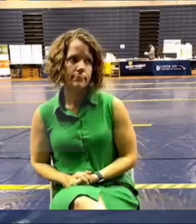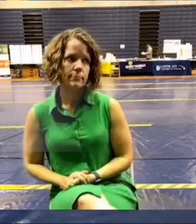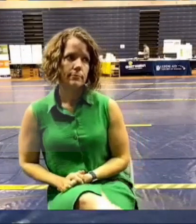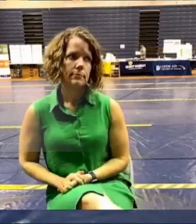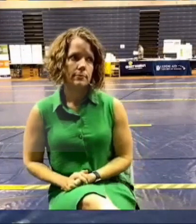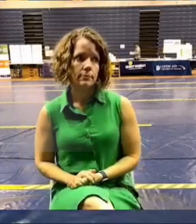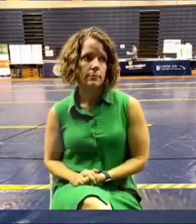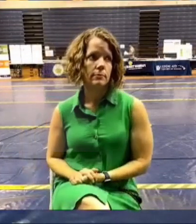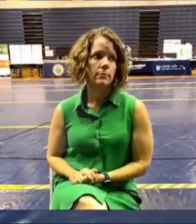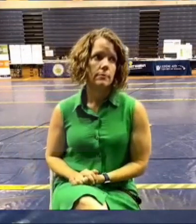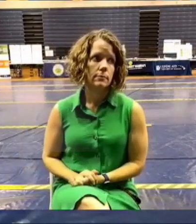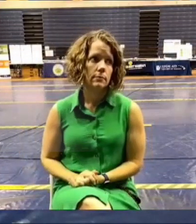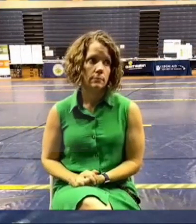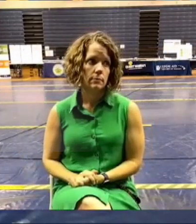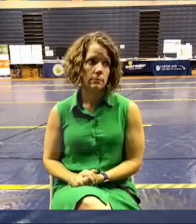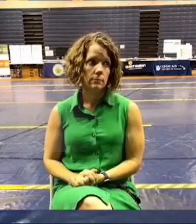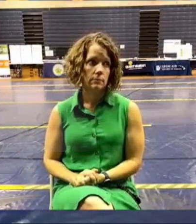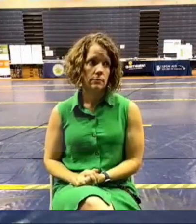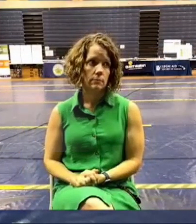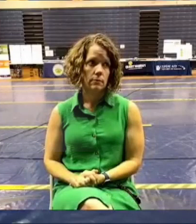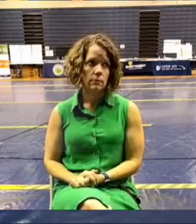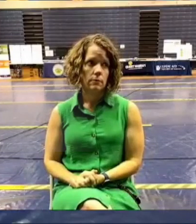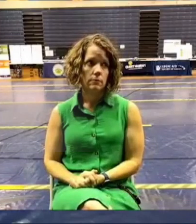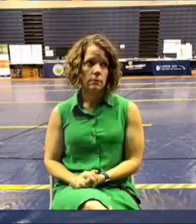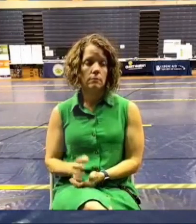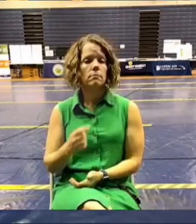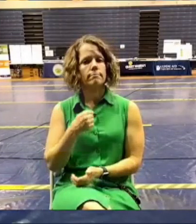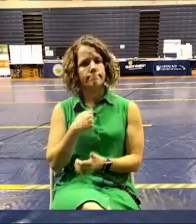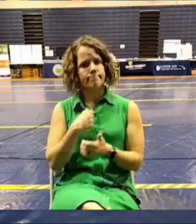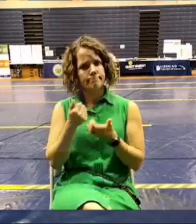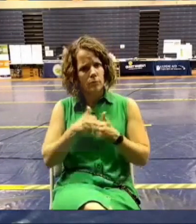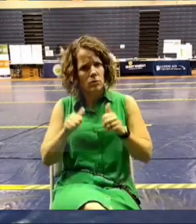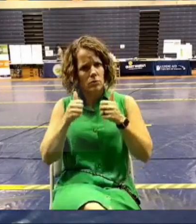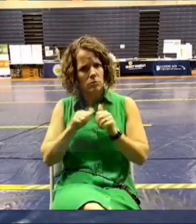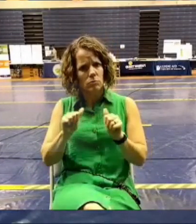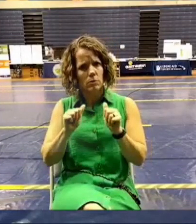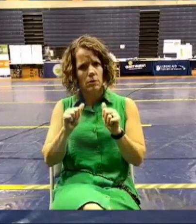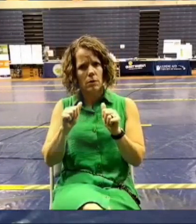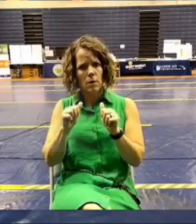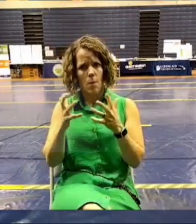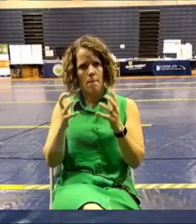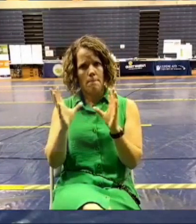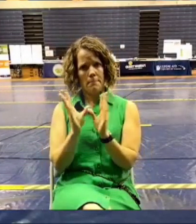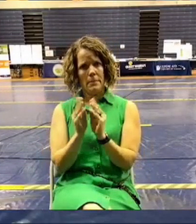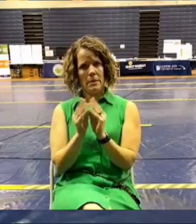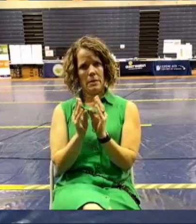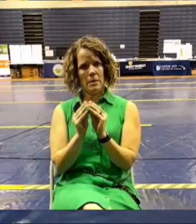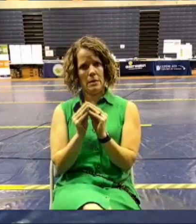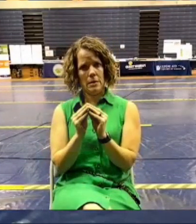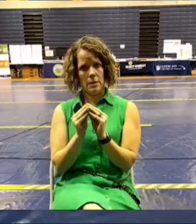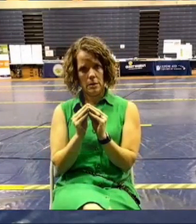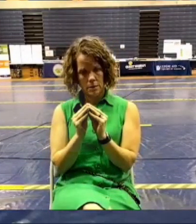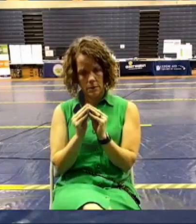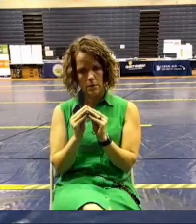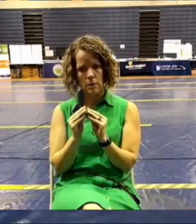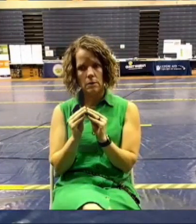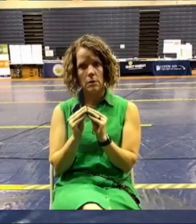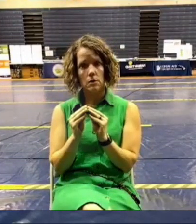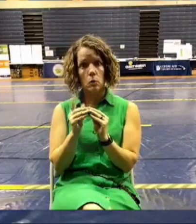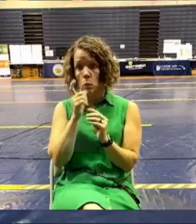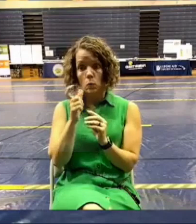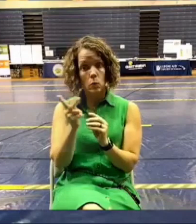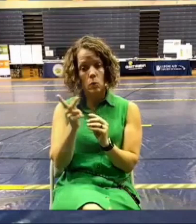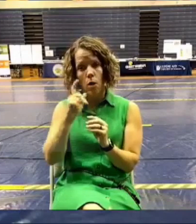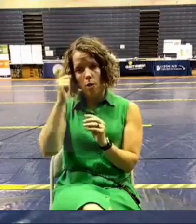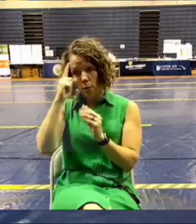I've been trying to get a meeting with both the governor and also the senator of Hawaii for a